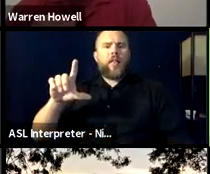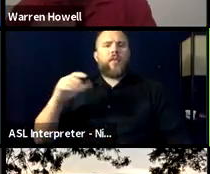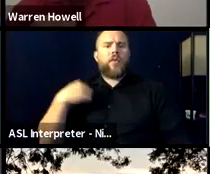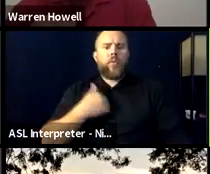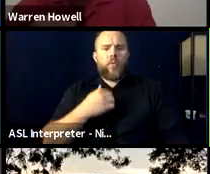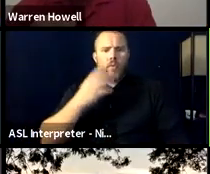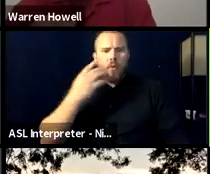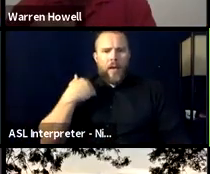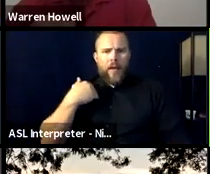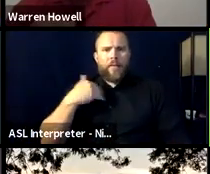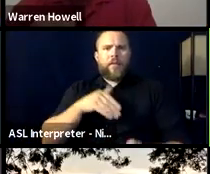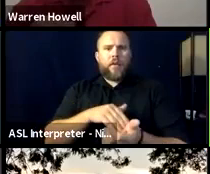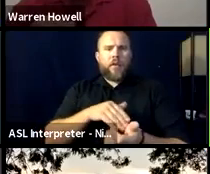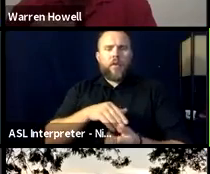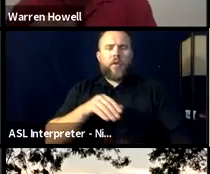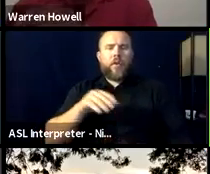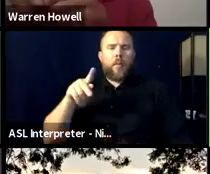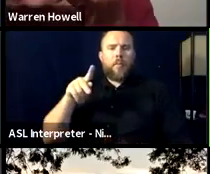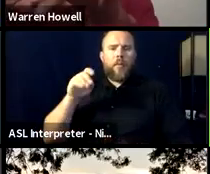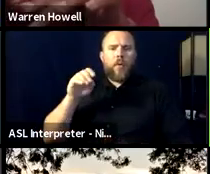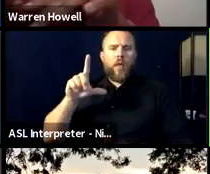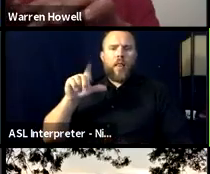Howell.